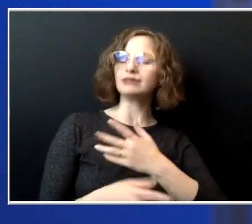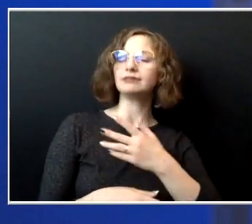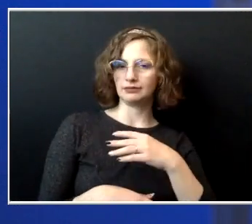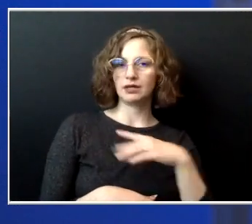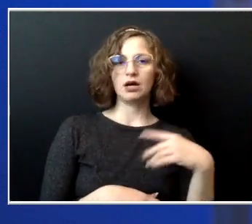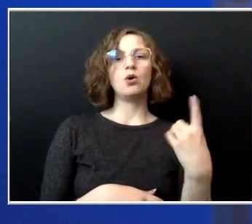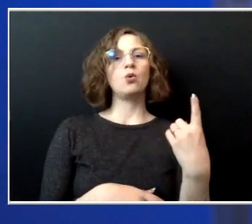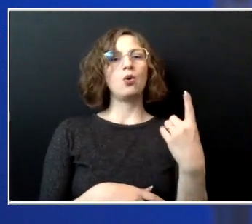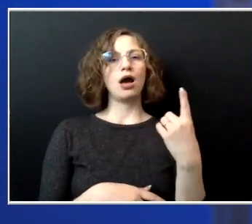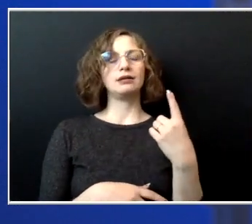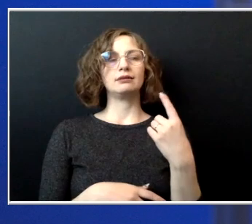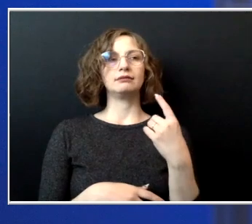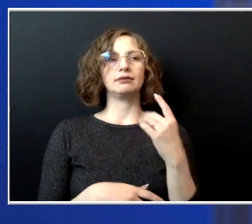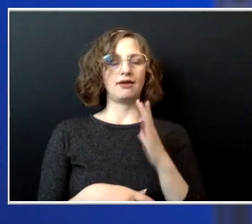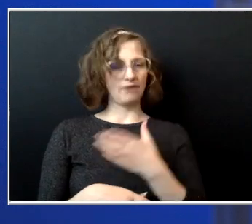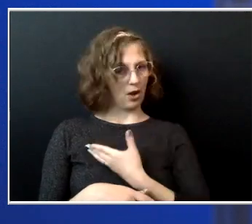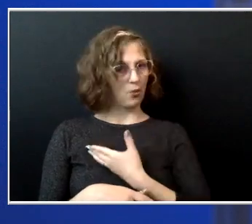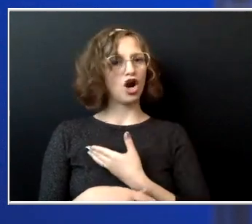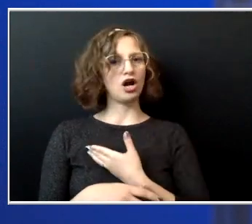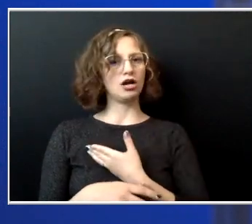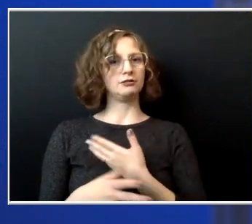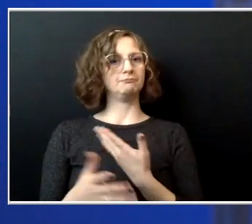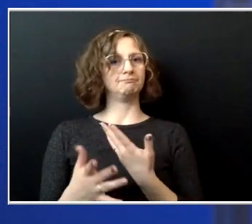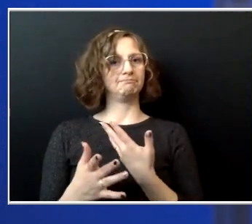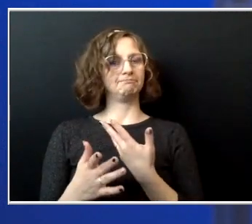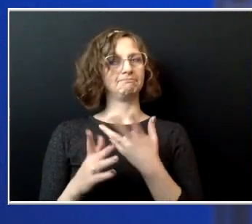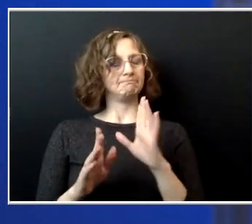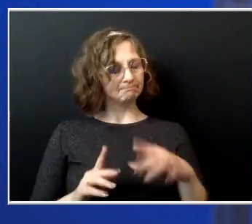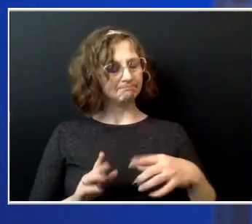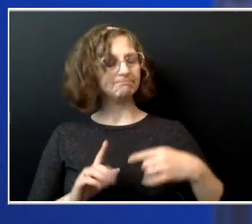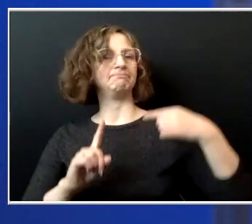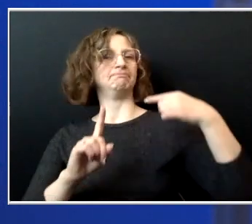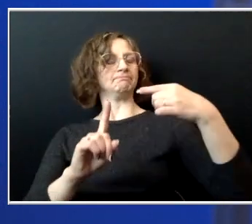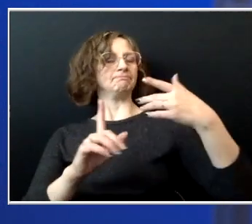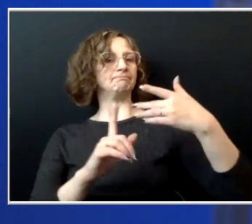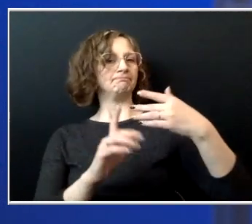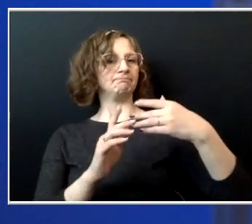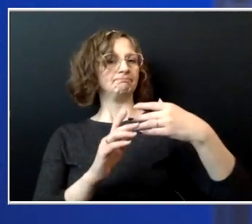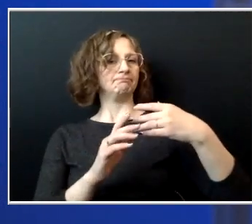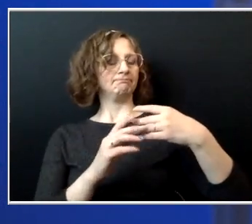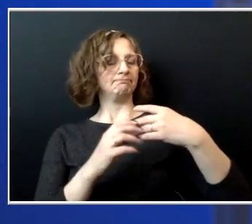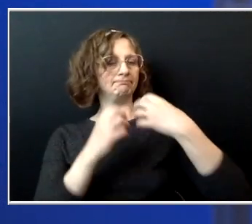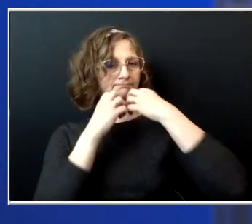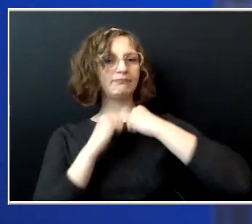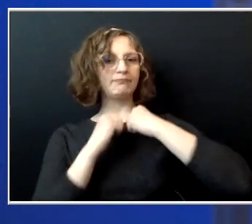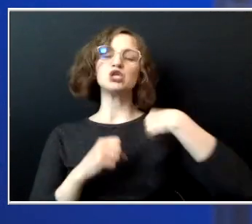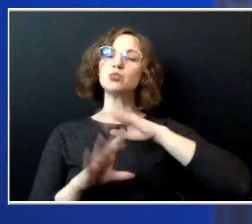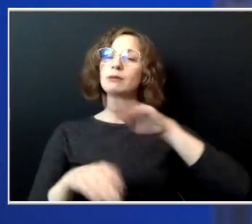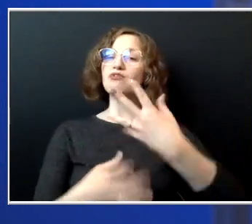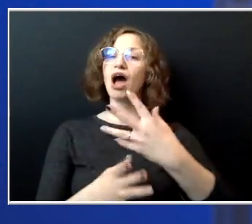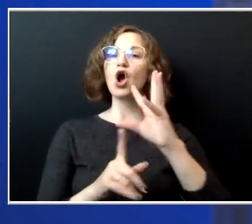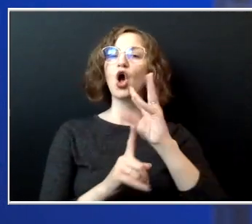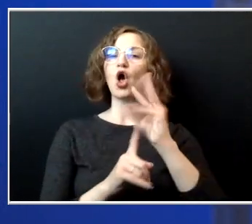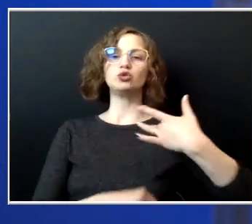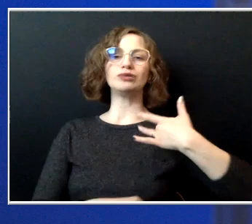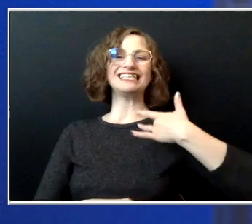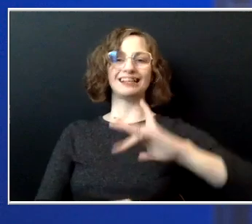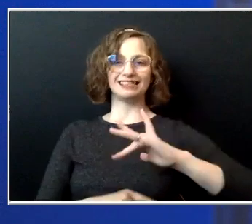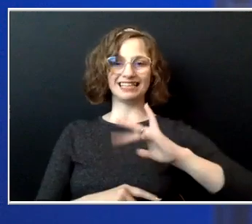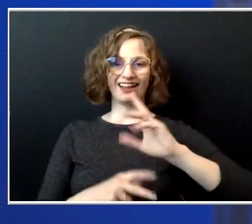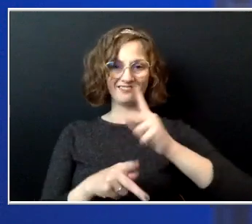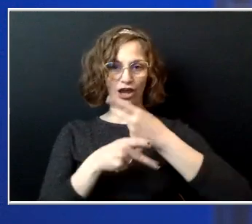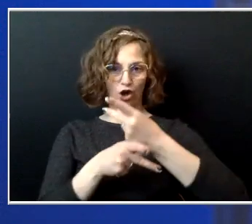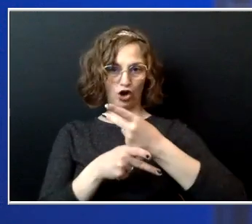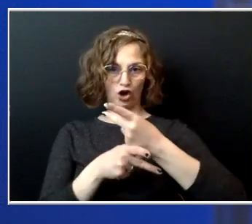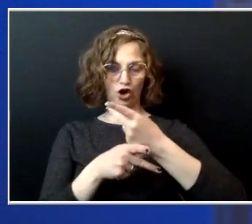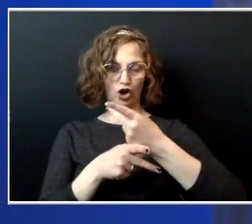we provide culturally sensitive care, and we provide it in their own language. So we hire from